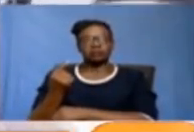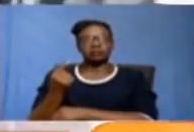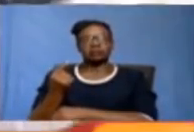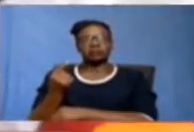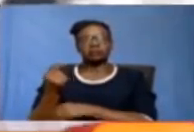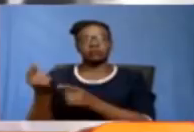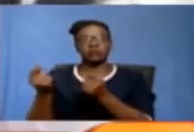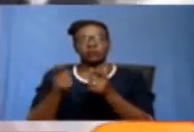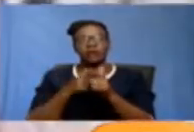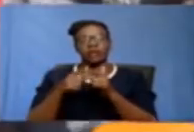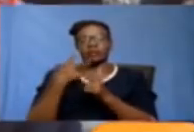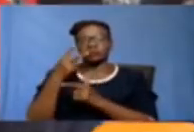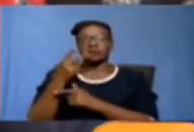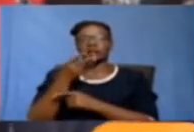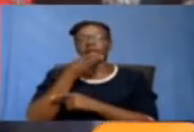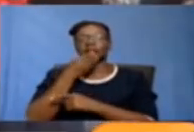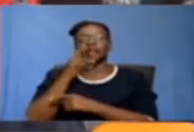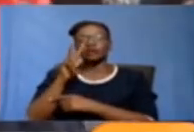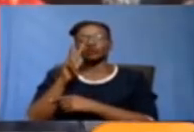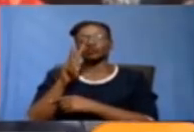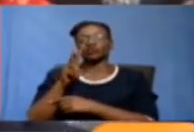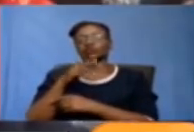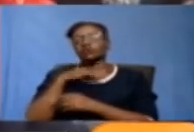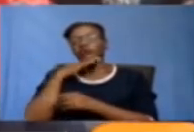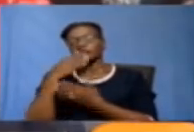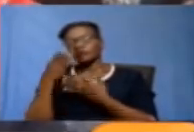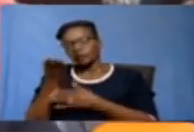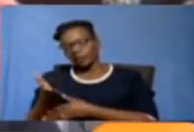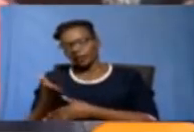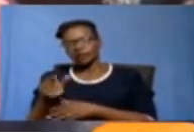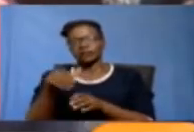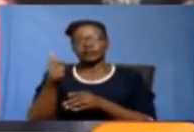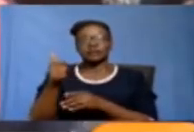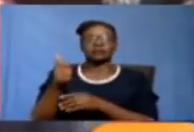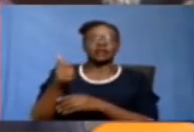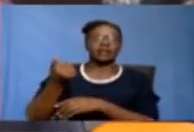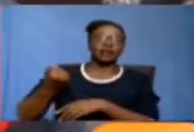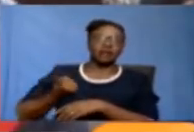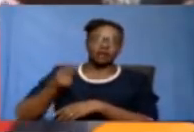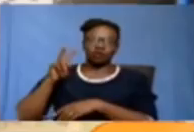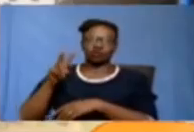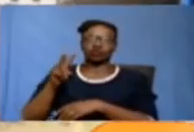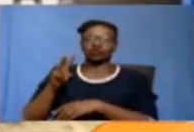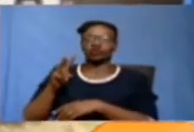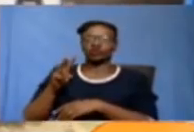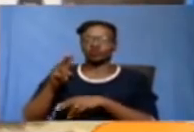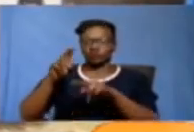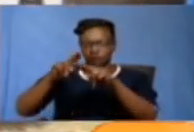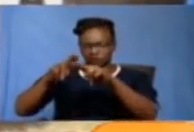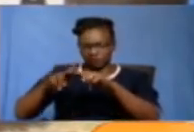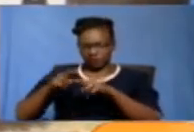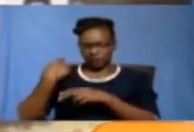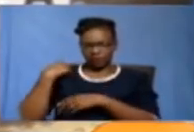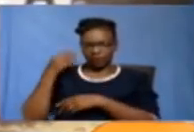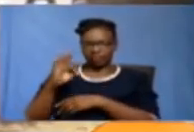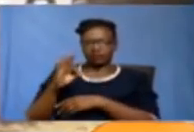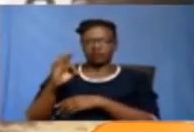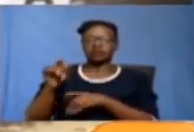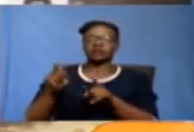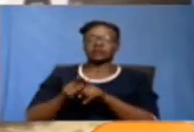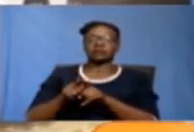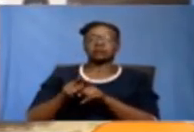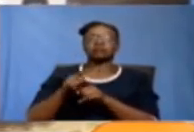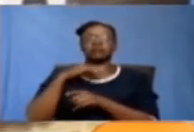wangu wawili tayari wako chini na wale wasichana wawili ambao walikuwa kiti ya tatu. The injured were rushed to Gilgil